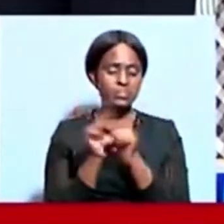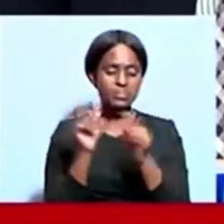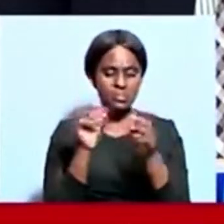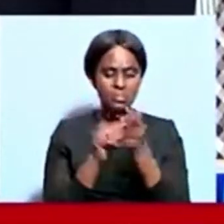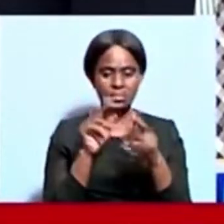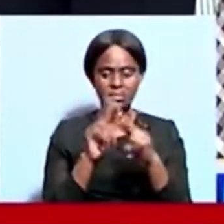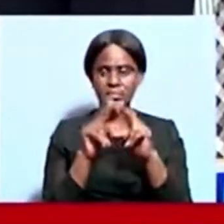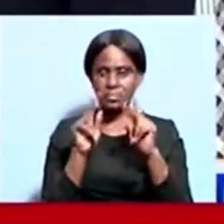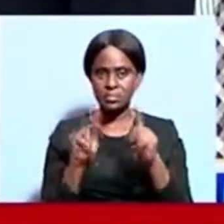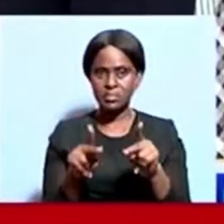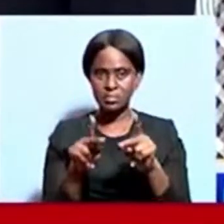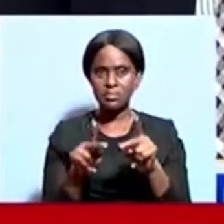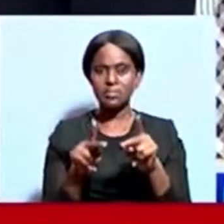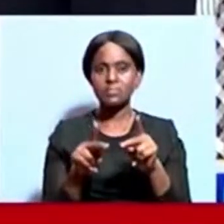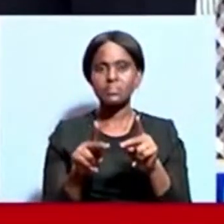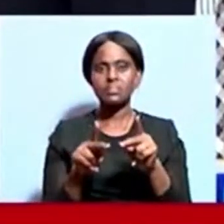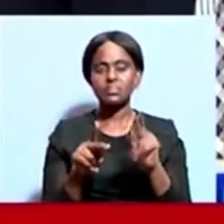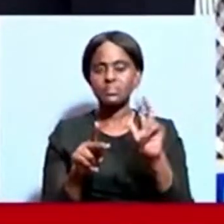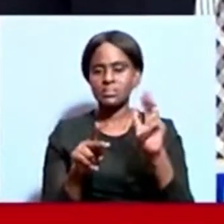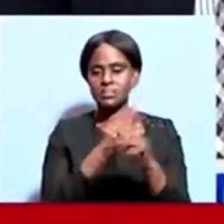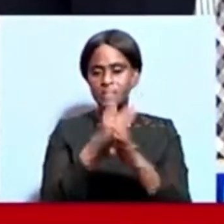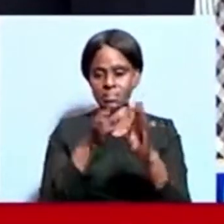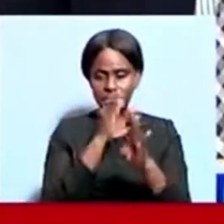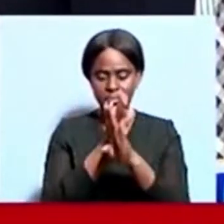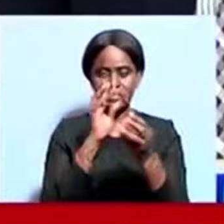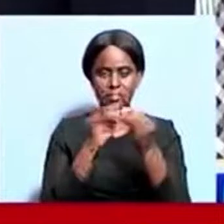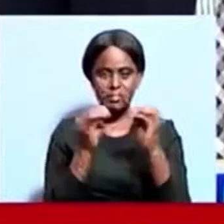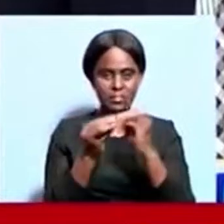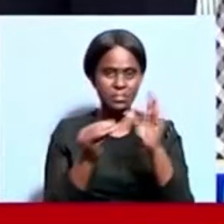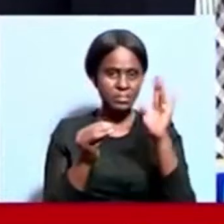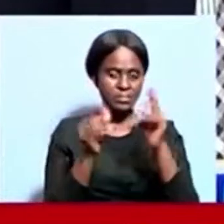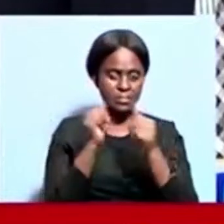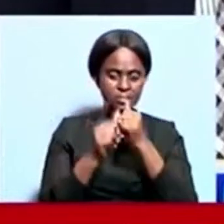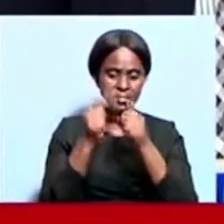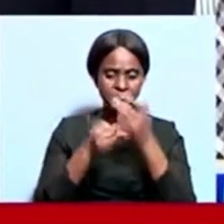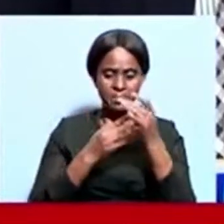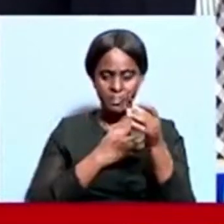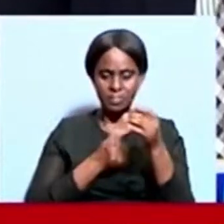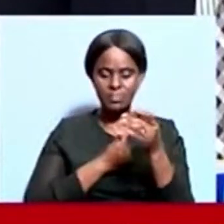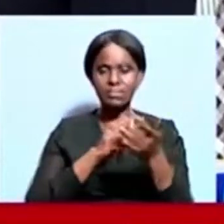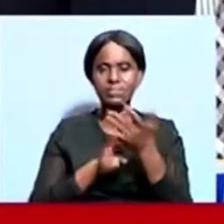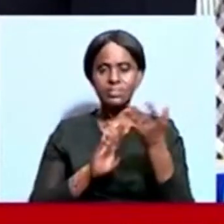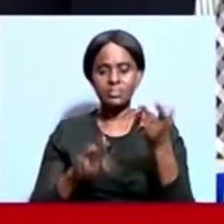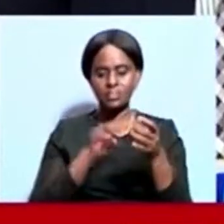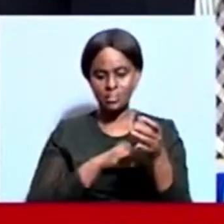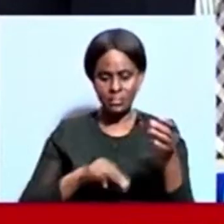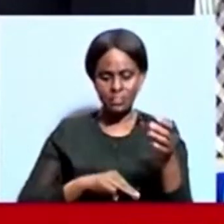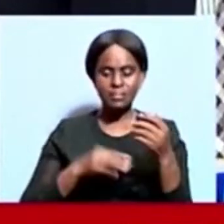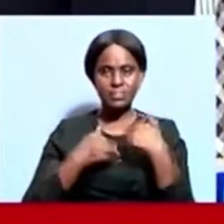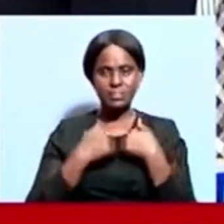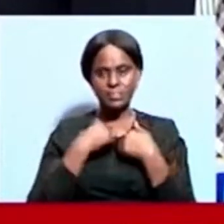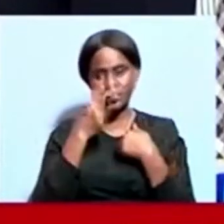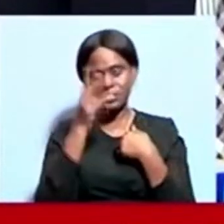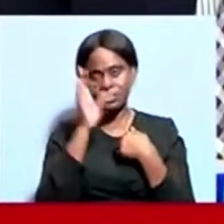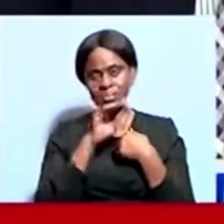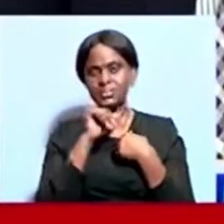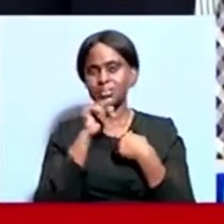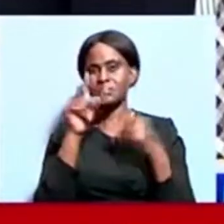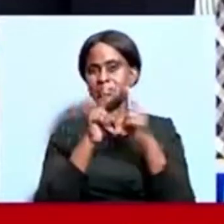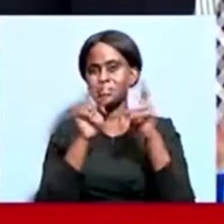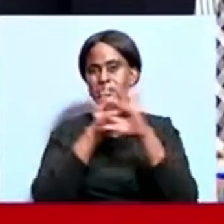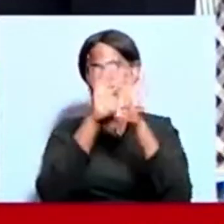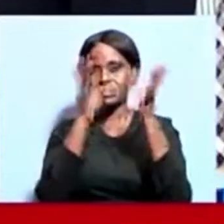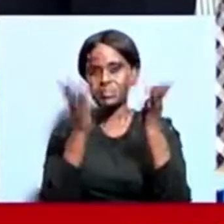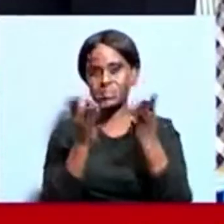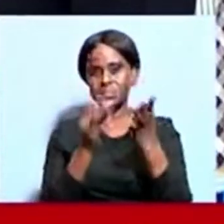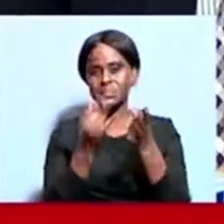Chair, this could be referred to Appendix 7, which I want to believe members may have noticed was not very clear, so